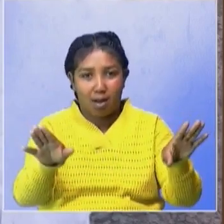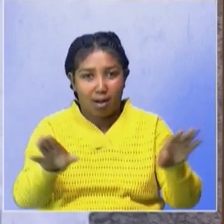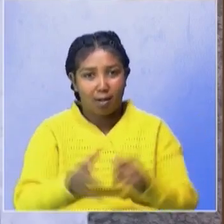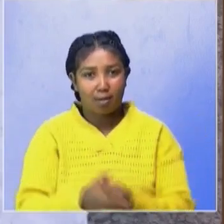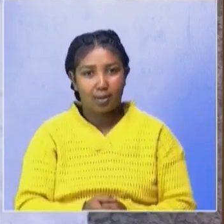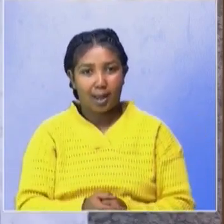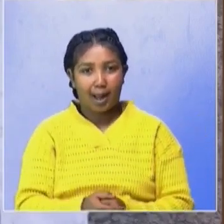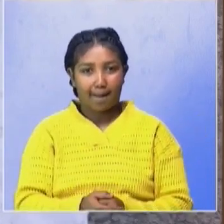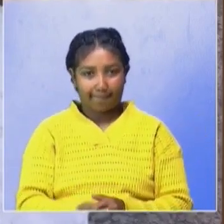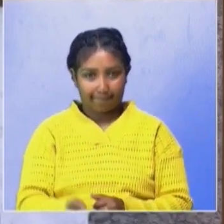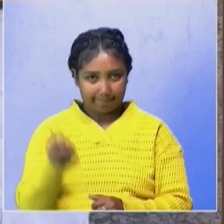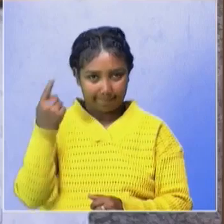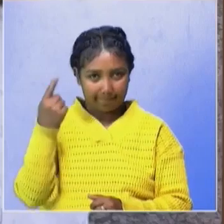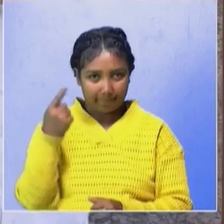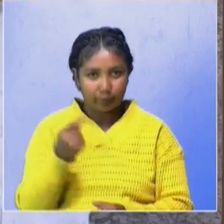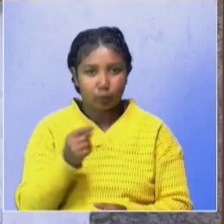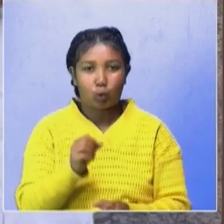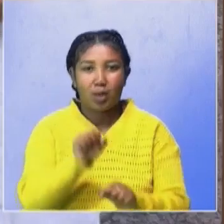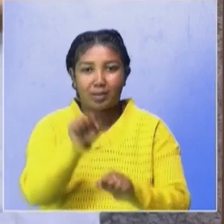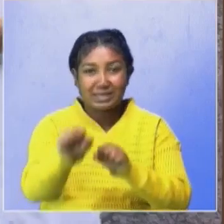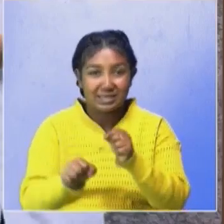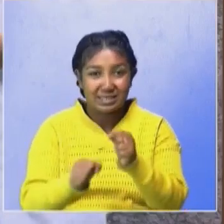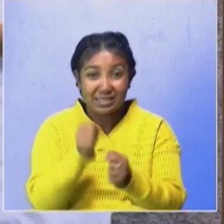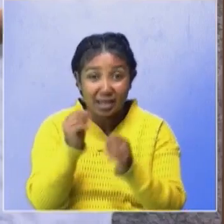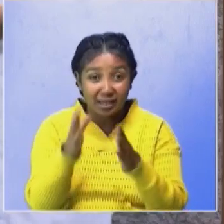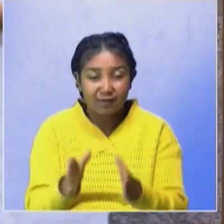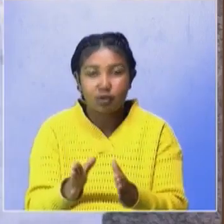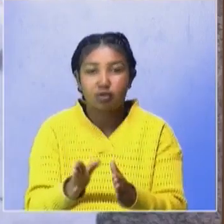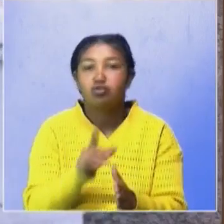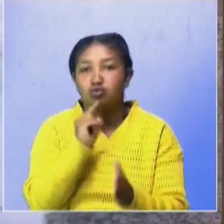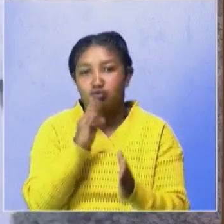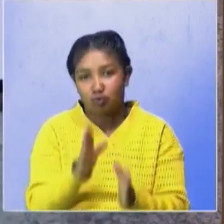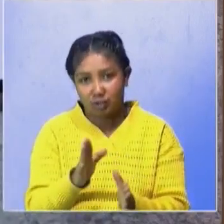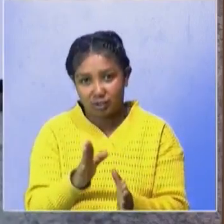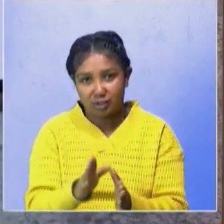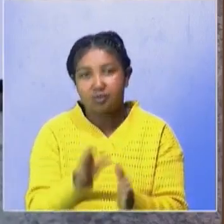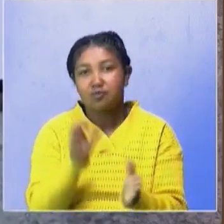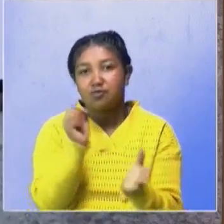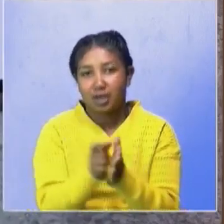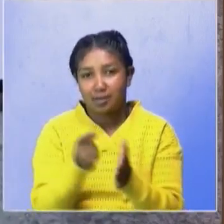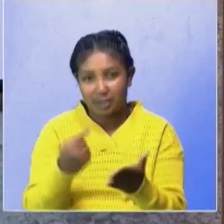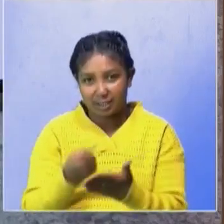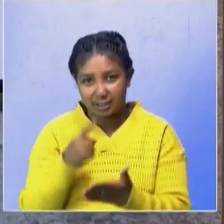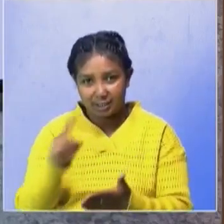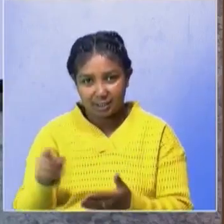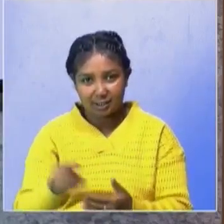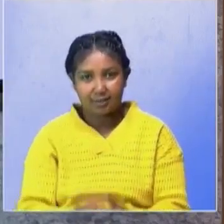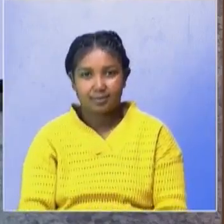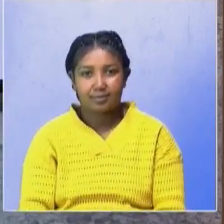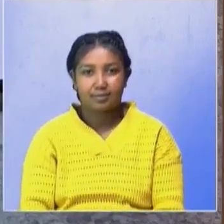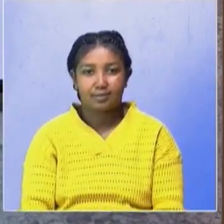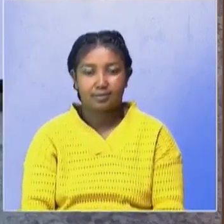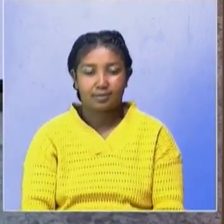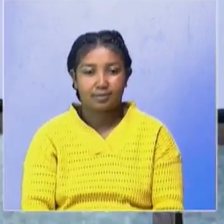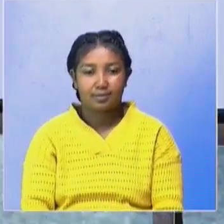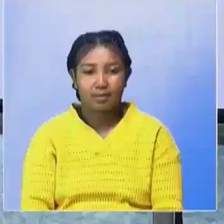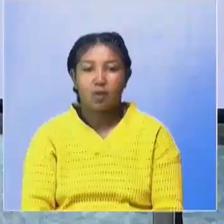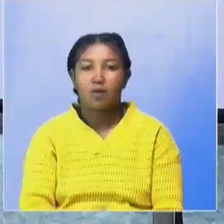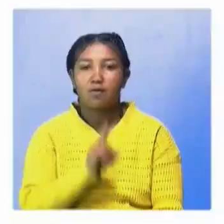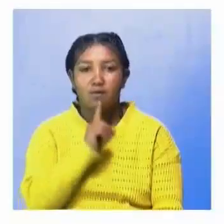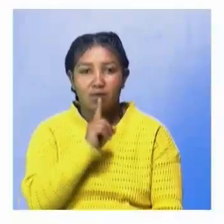Facts or scientific truths. So we can say here, we can show with, we can say